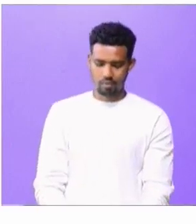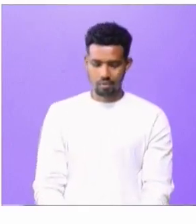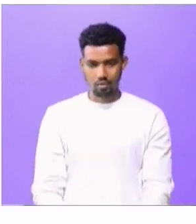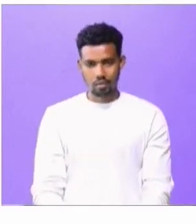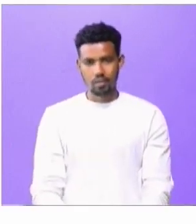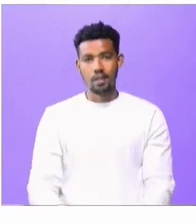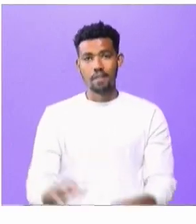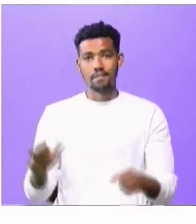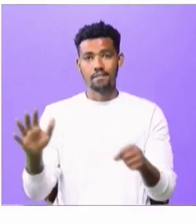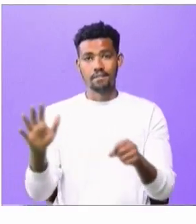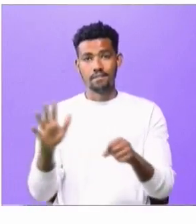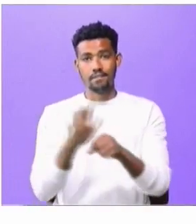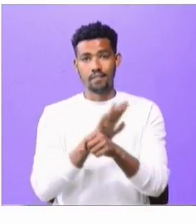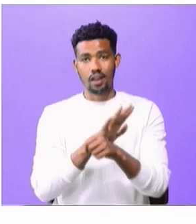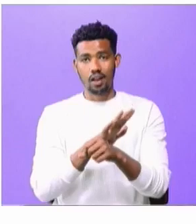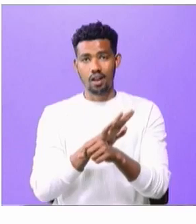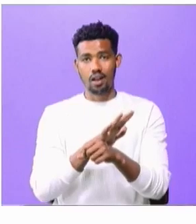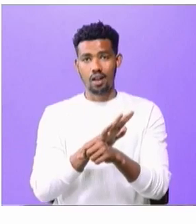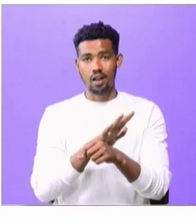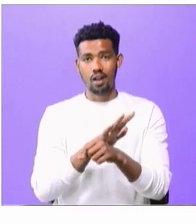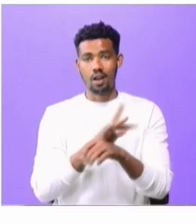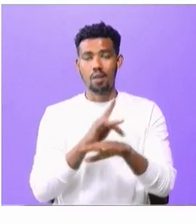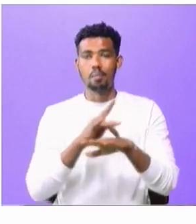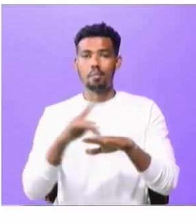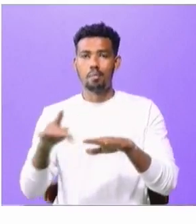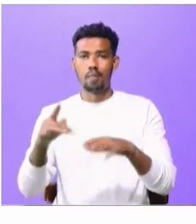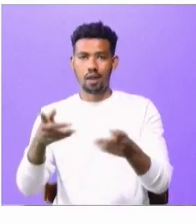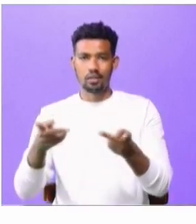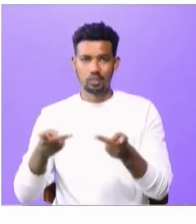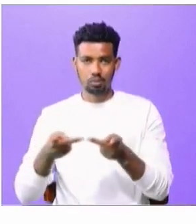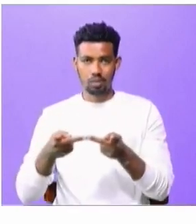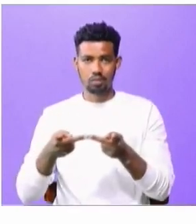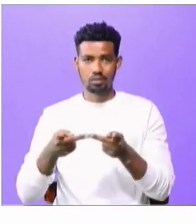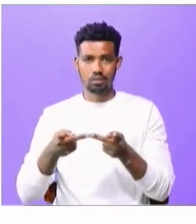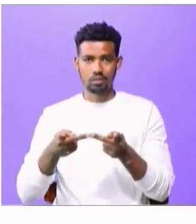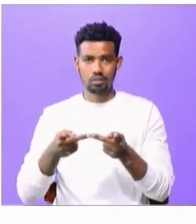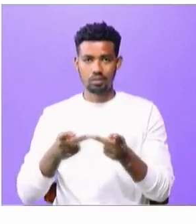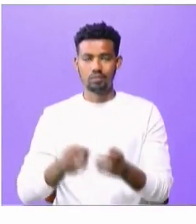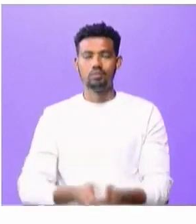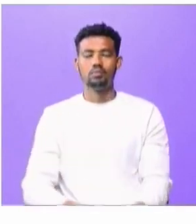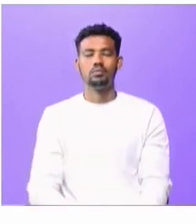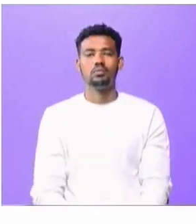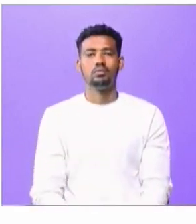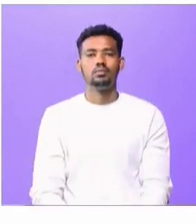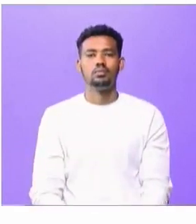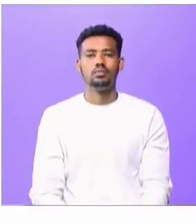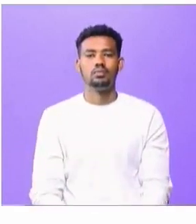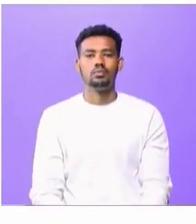Fill the blanks